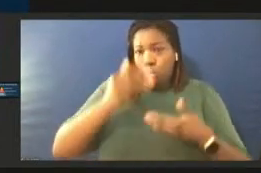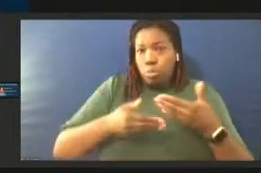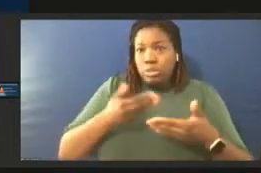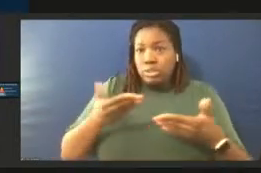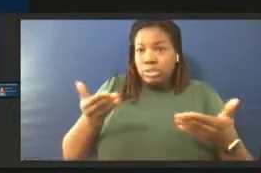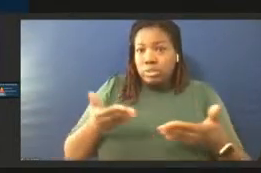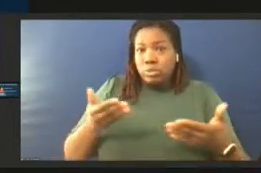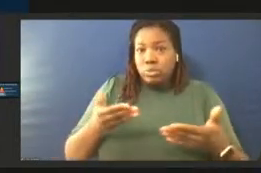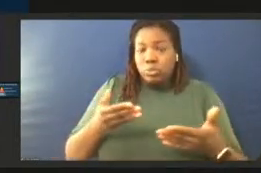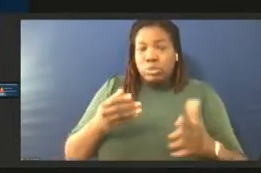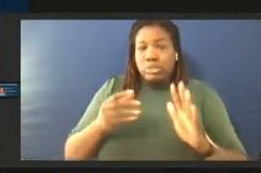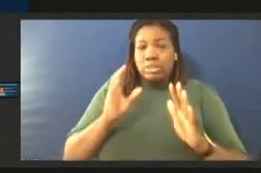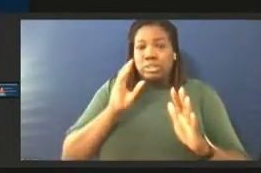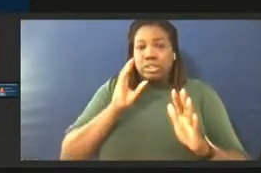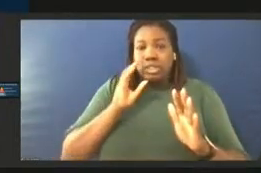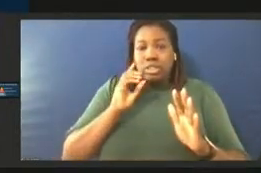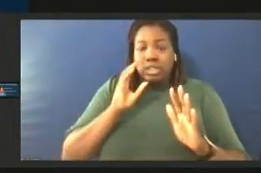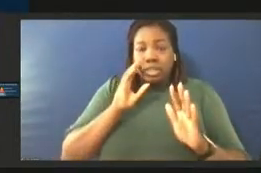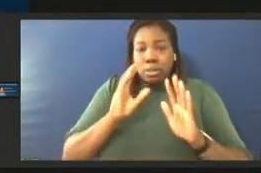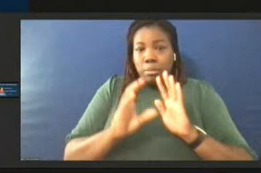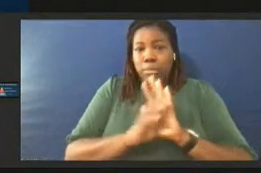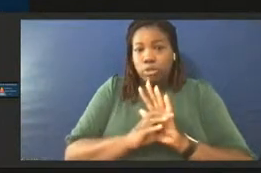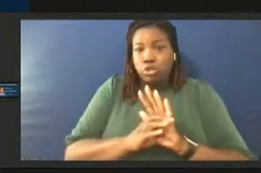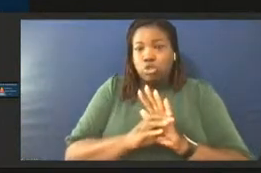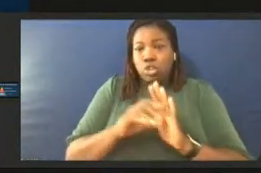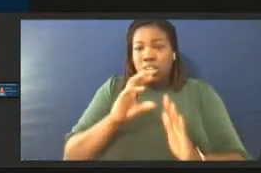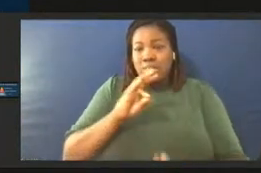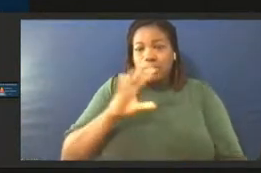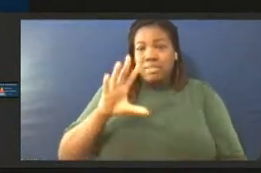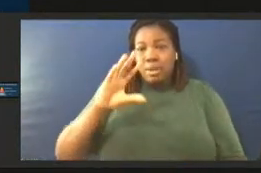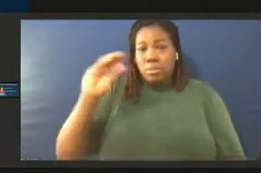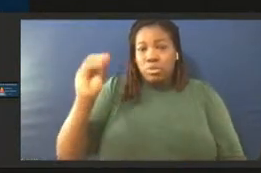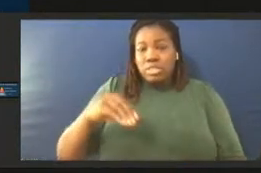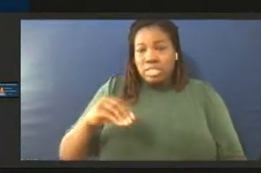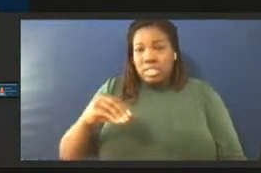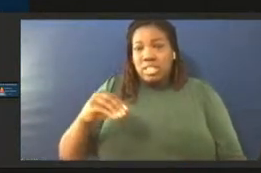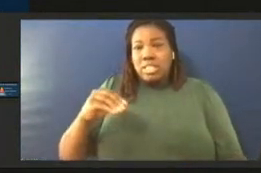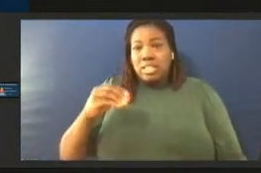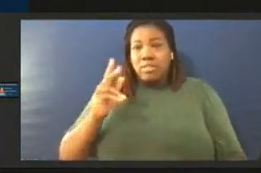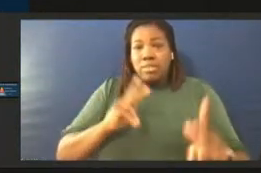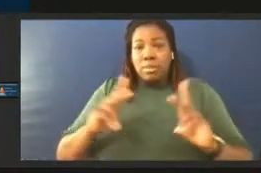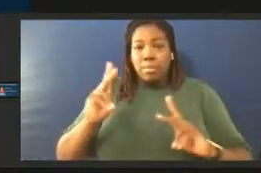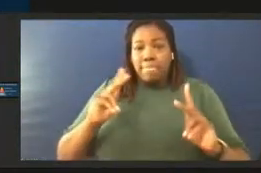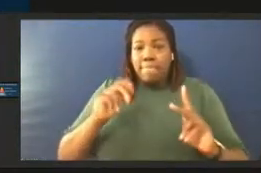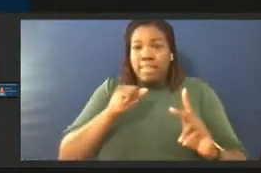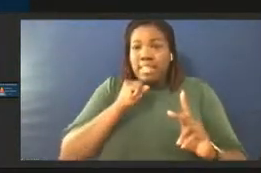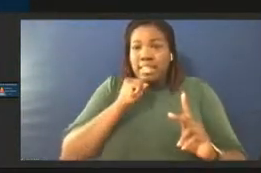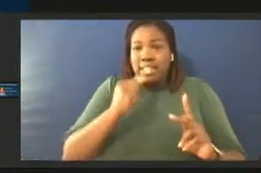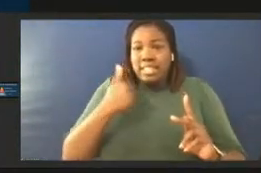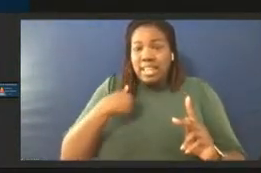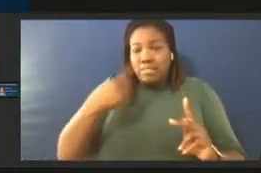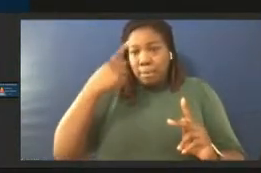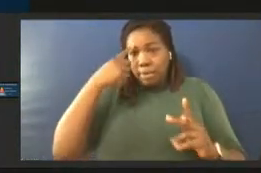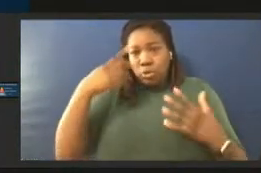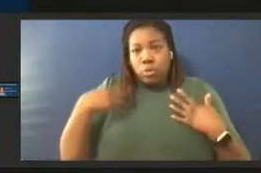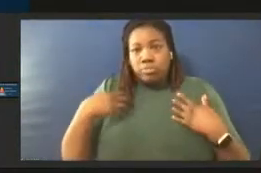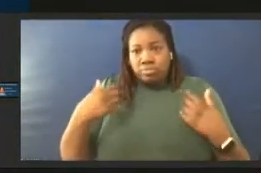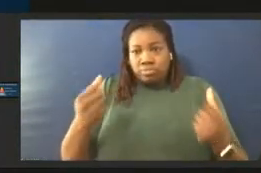of depiction of the population. About 75% of the population at any given time doesn't have a mental health diagnosis.